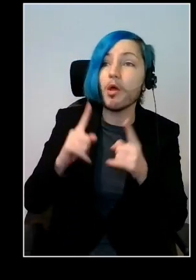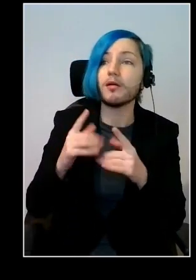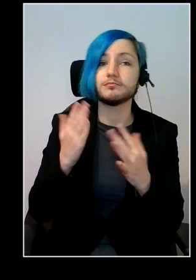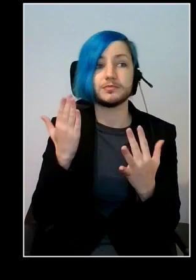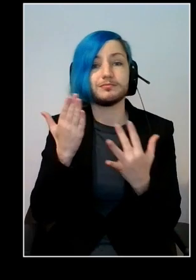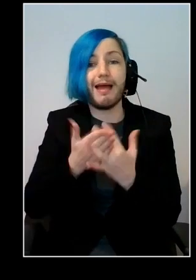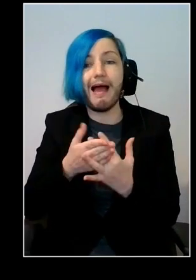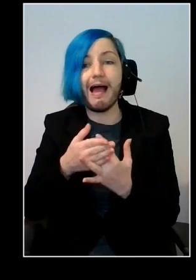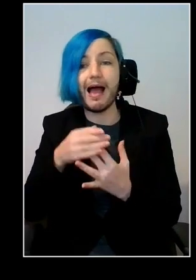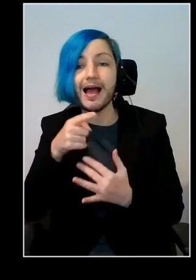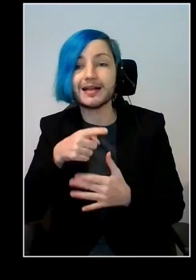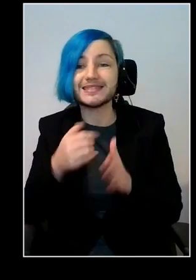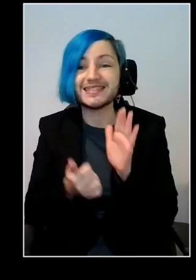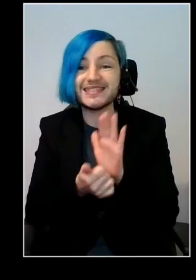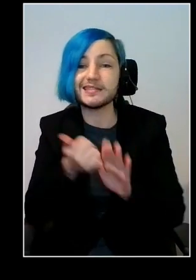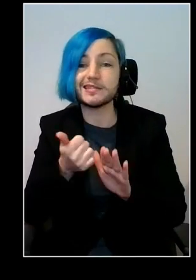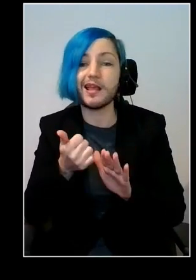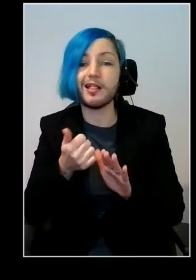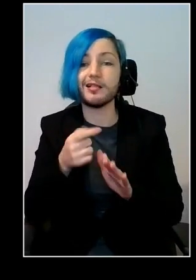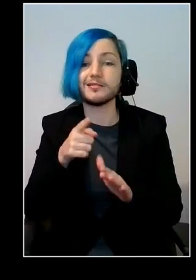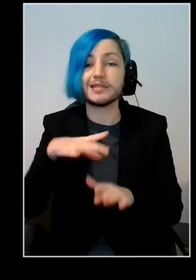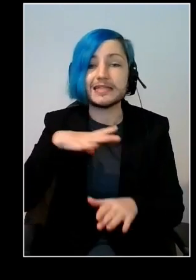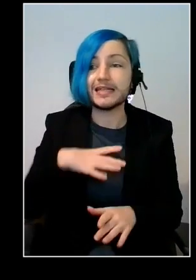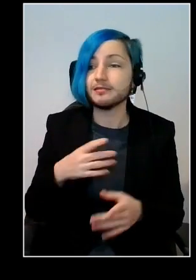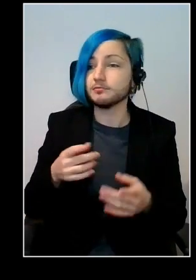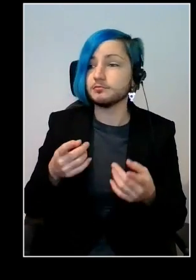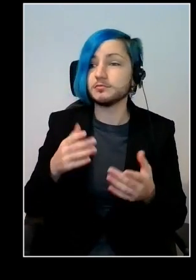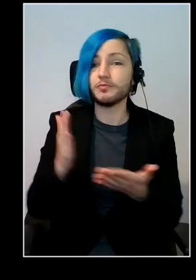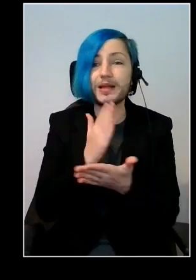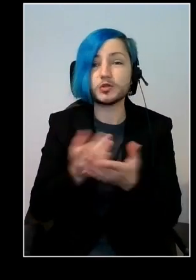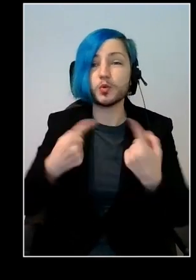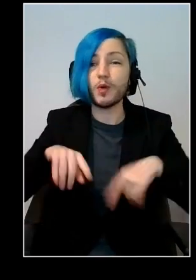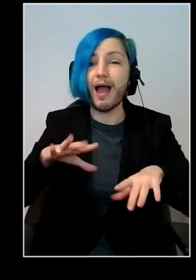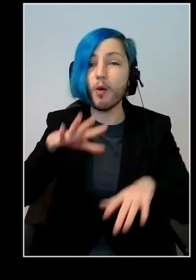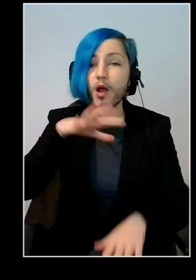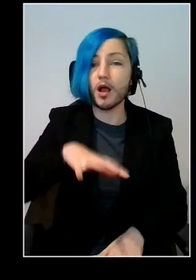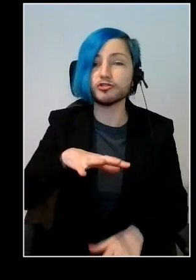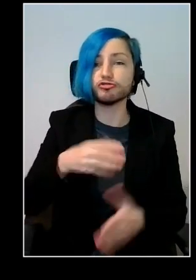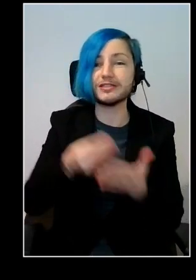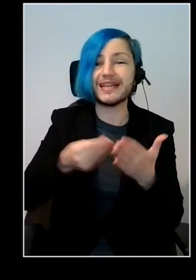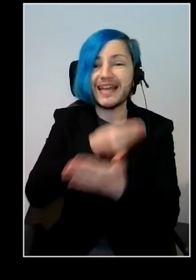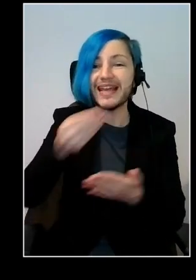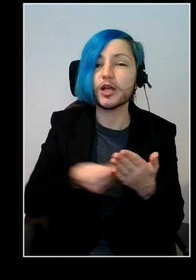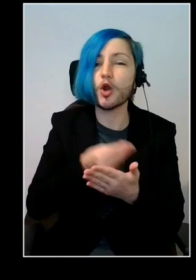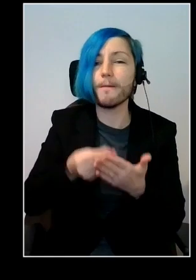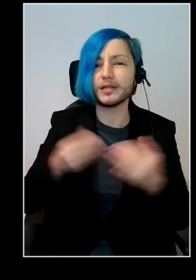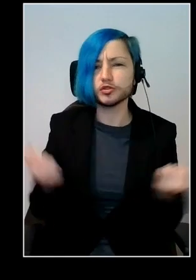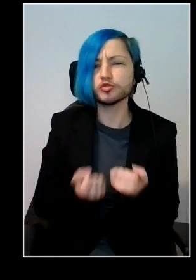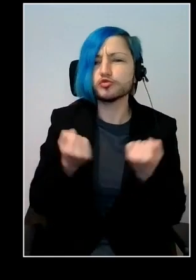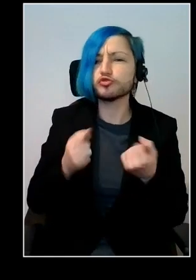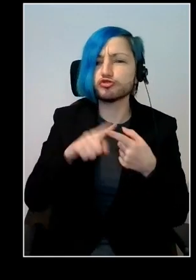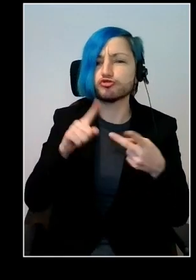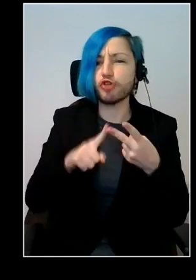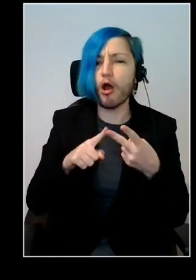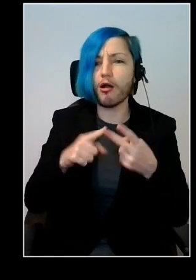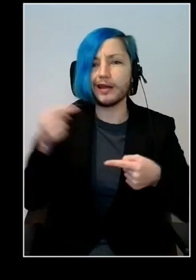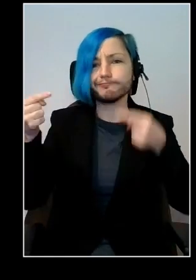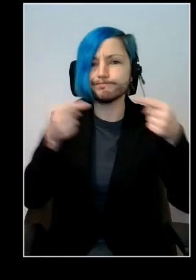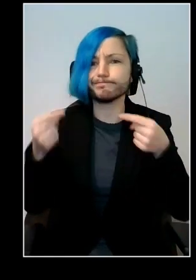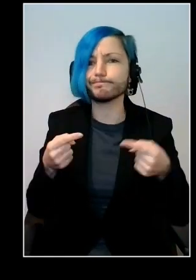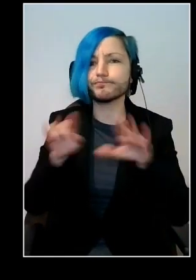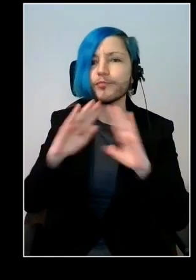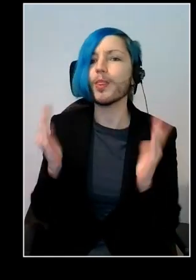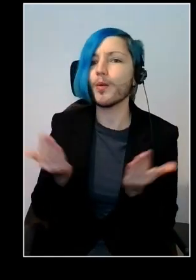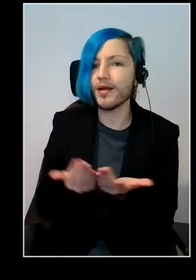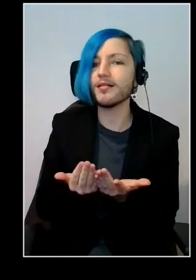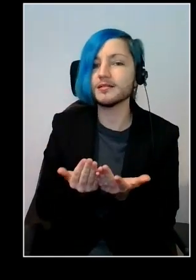they need to make the country economically strong and globally competitive. At the same time,